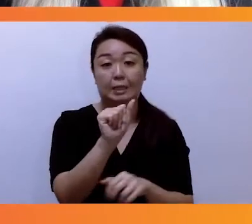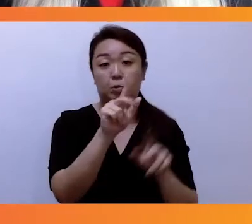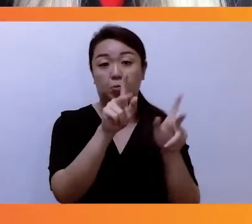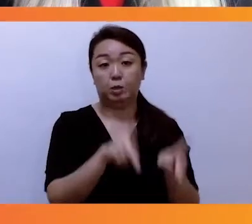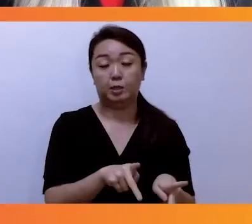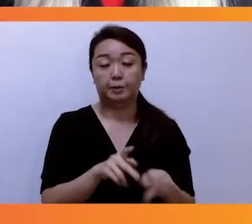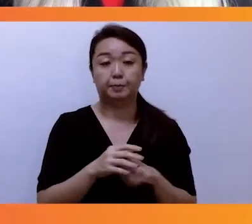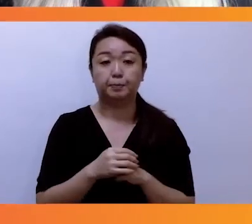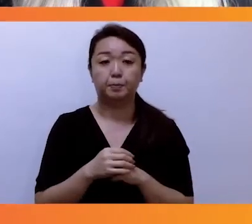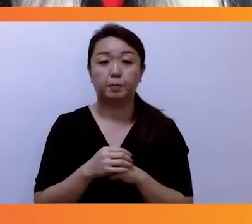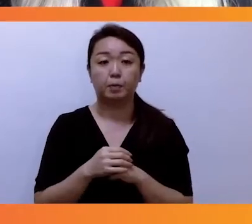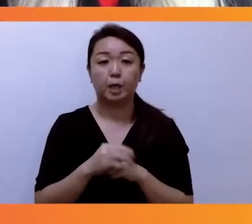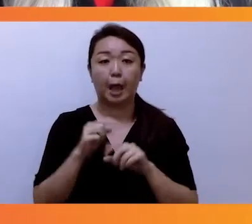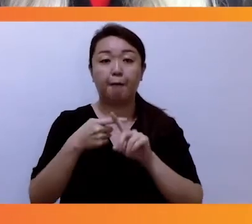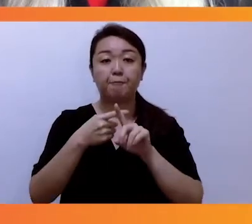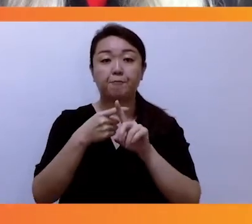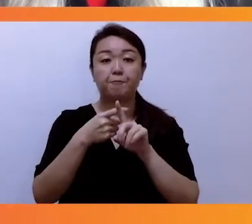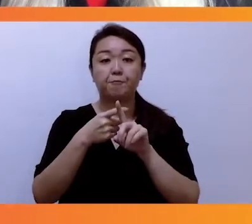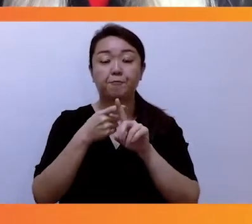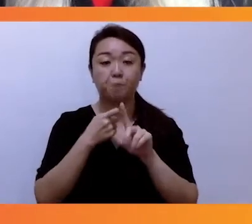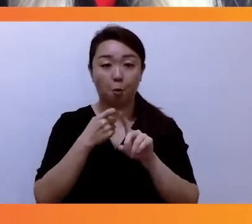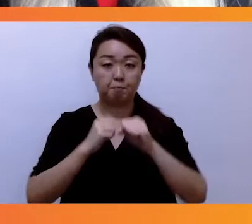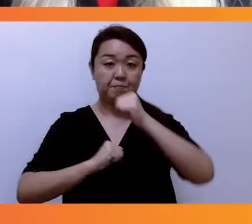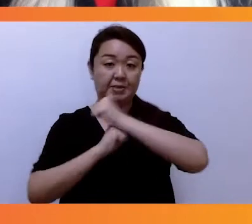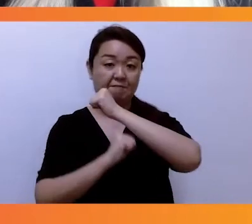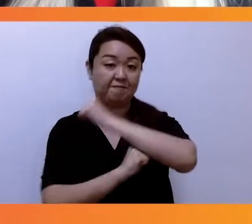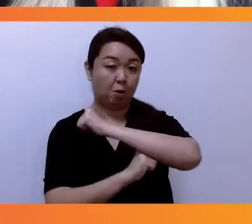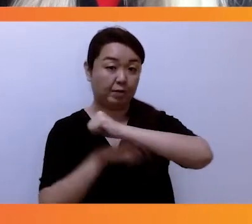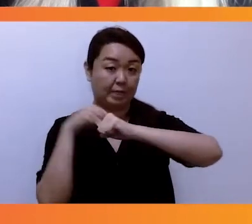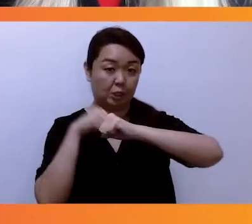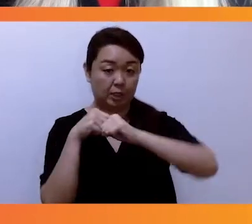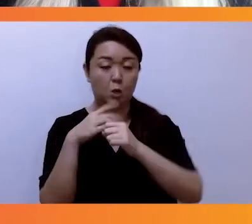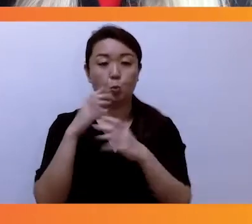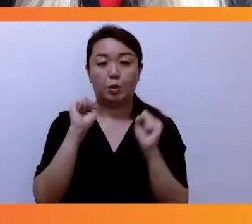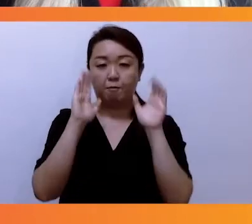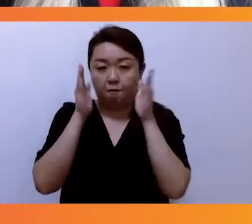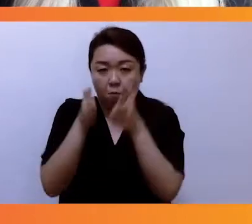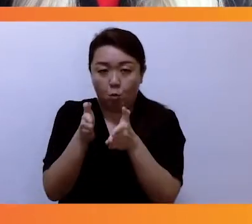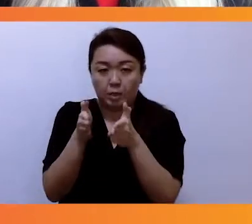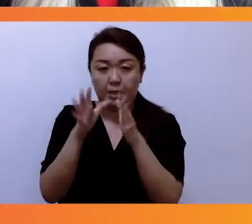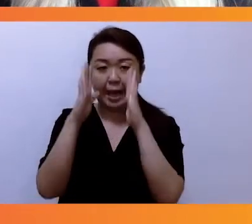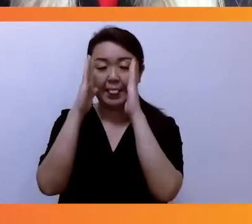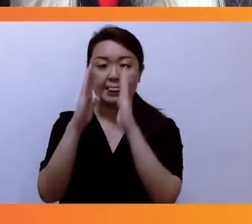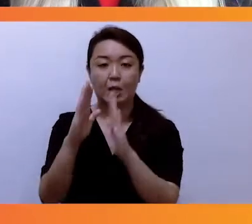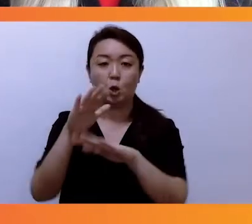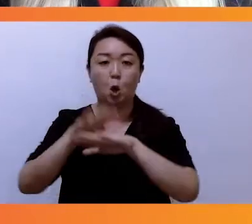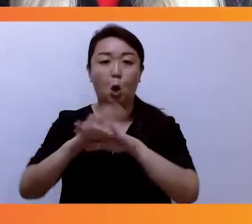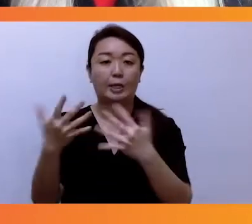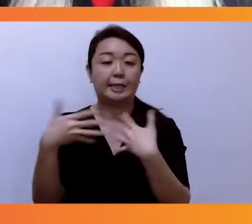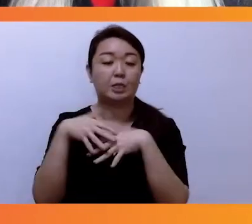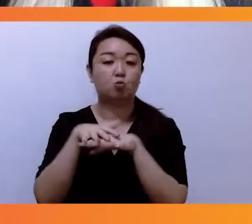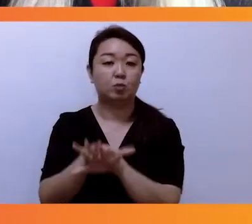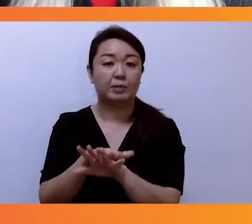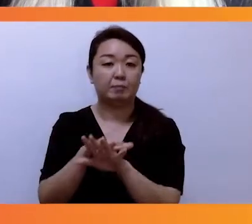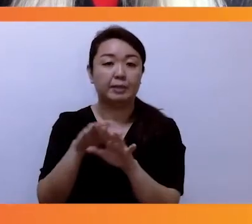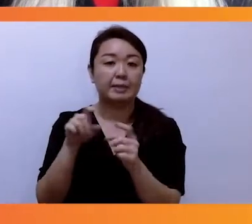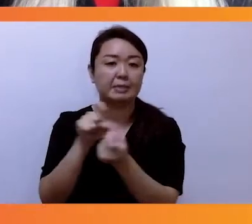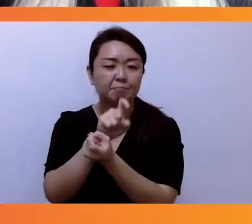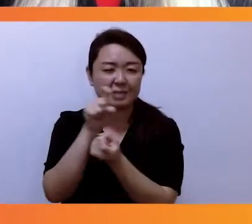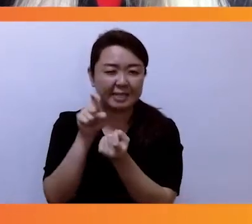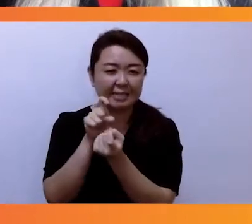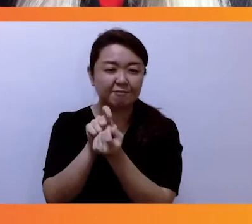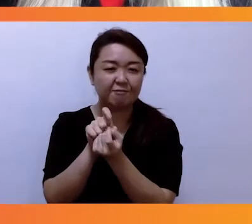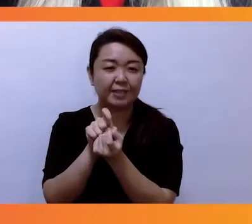disabled person. From the position of foundation, we need to focus our attention on